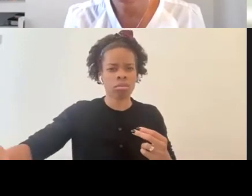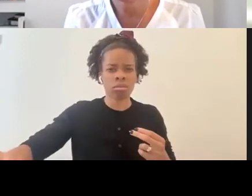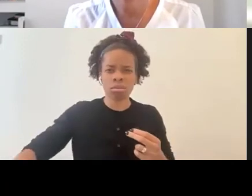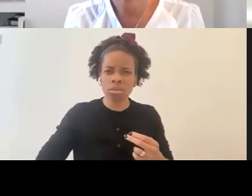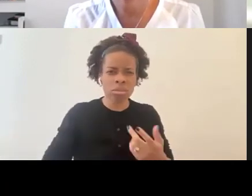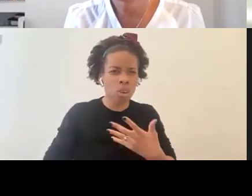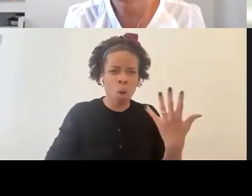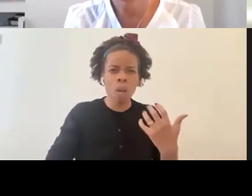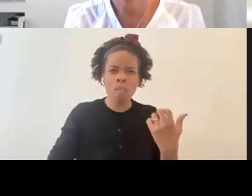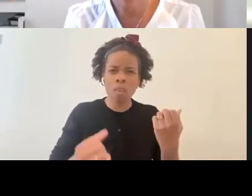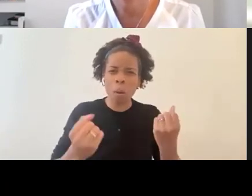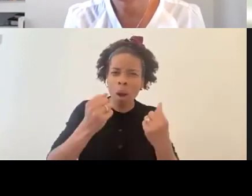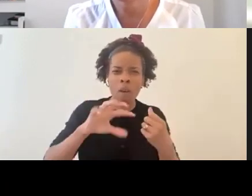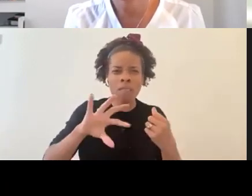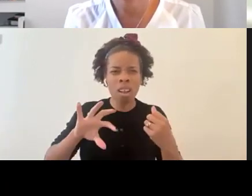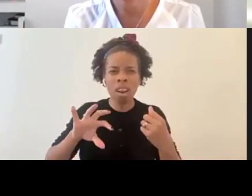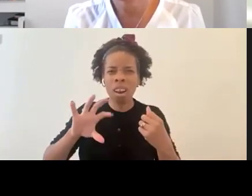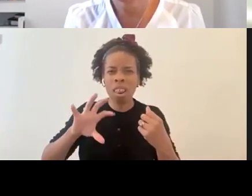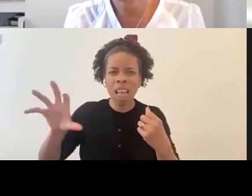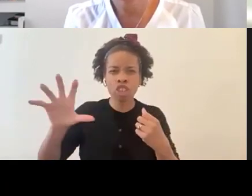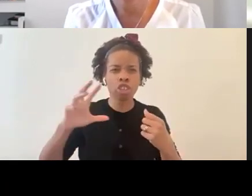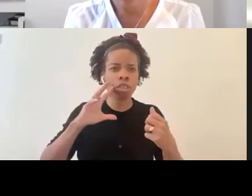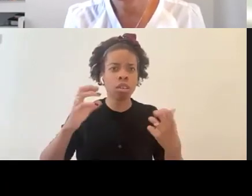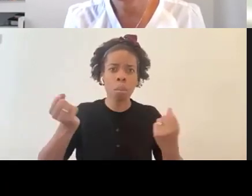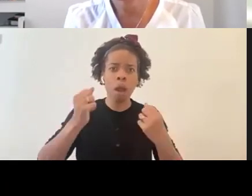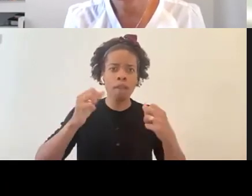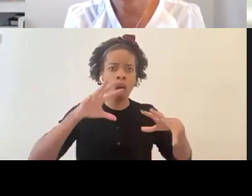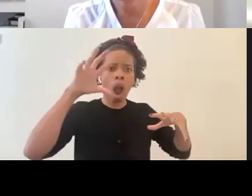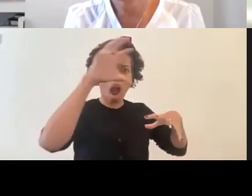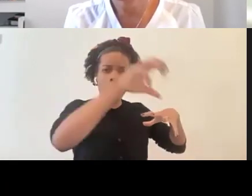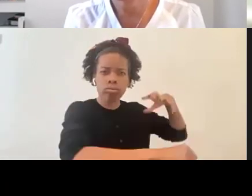done, which they are now converting into